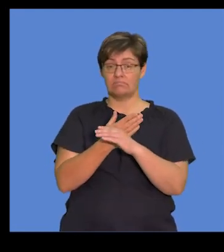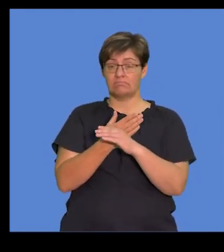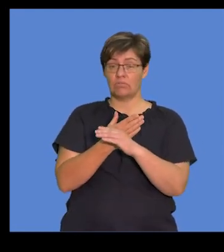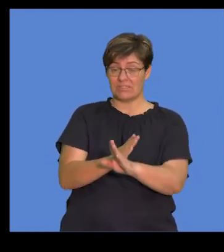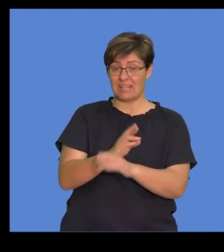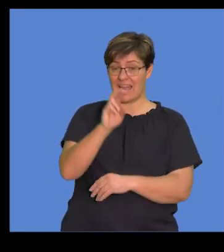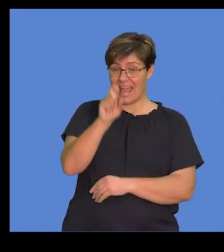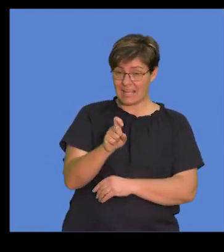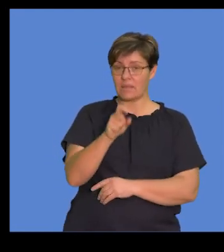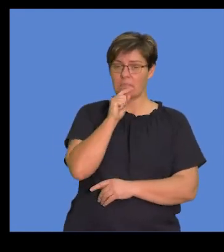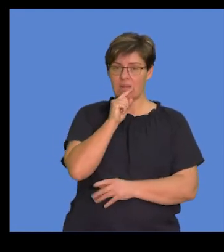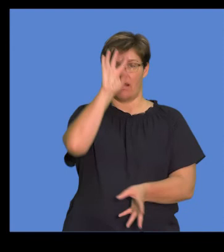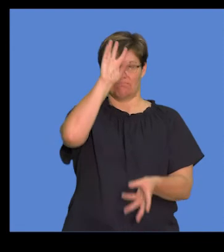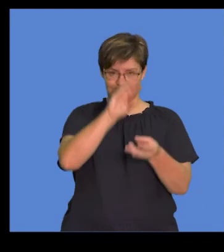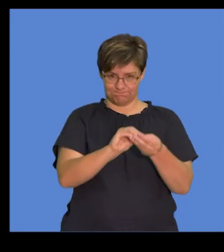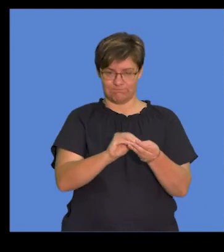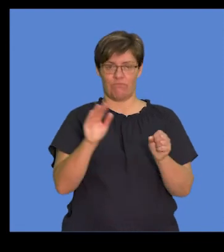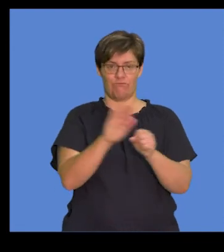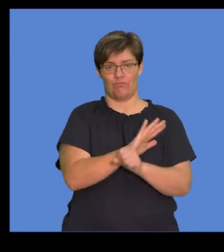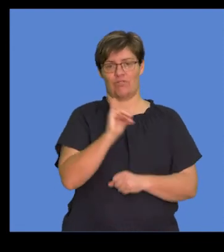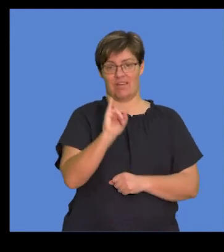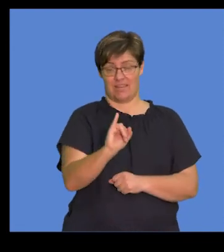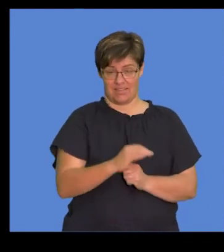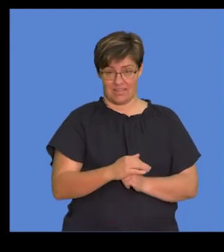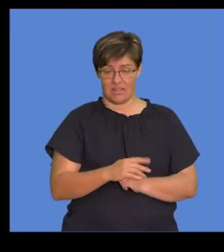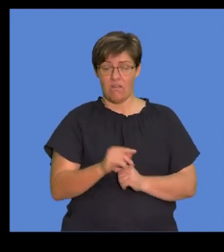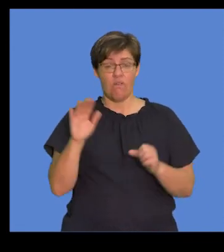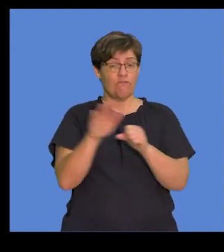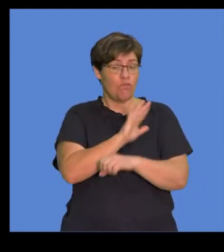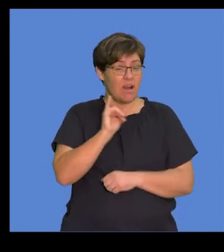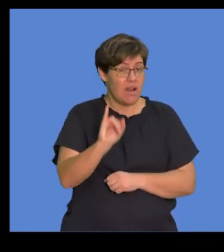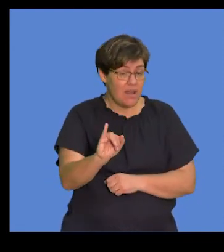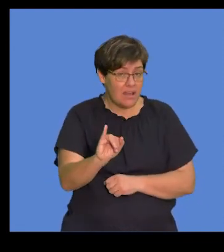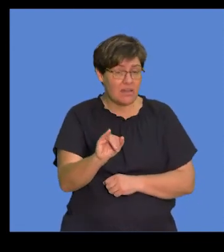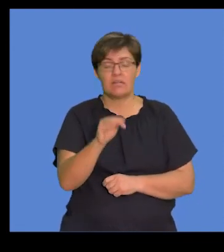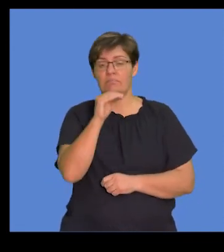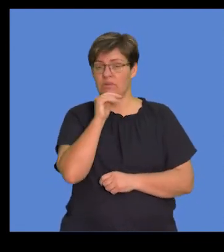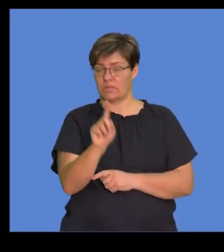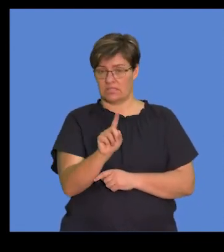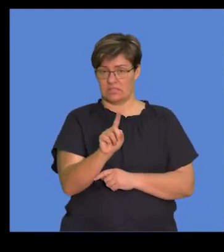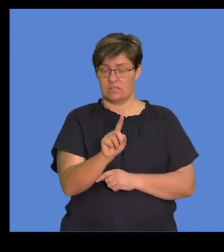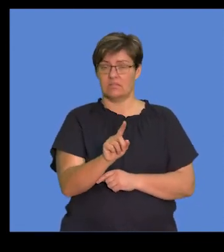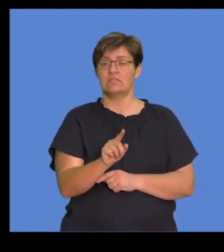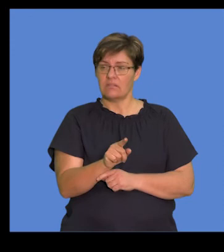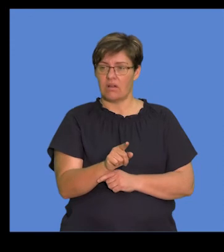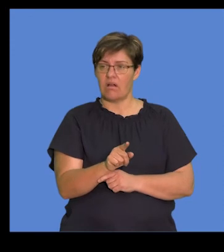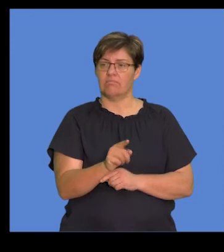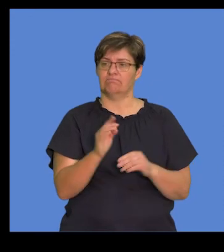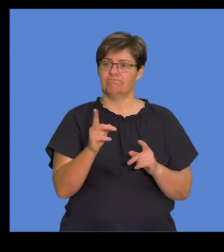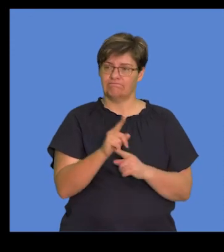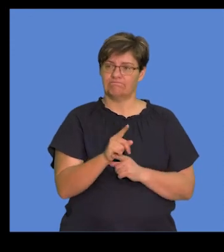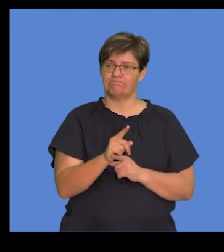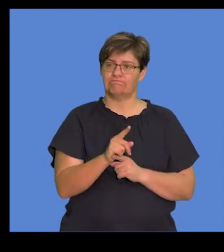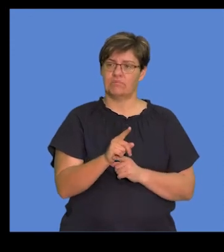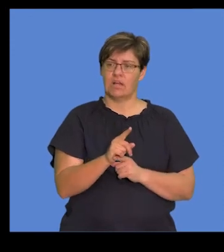resistor X is actually the total current, right? So if that's the total current, which is equals to, so the current